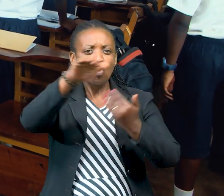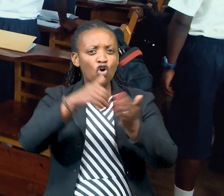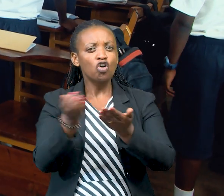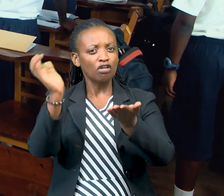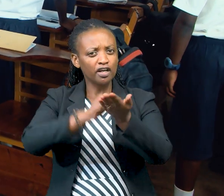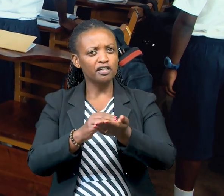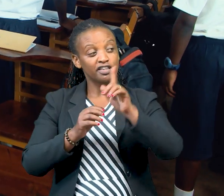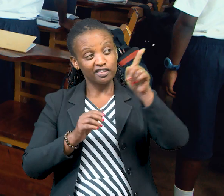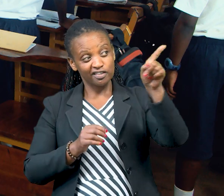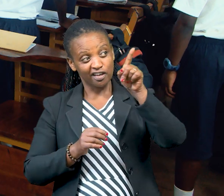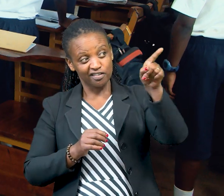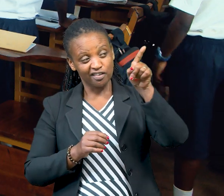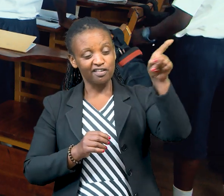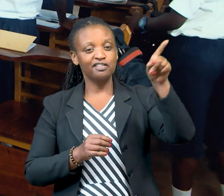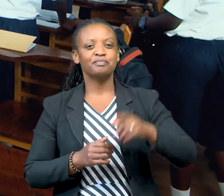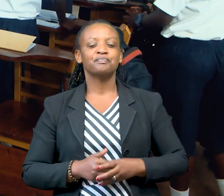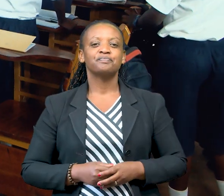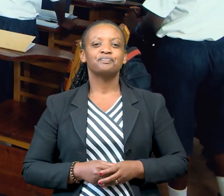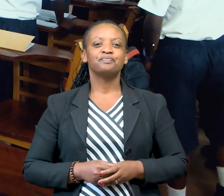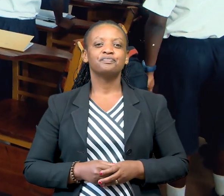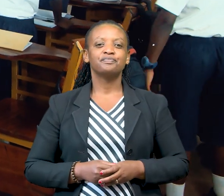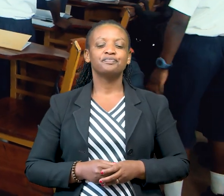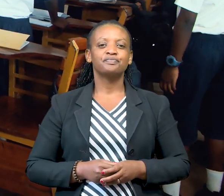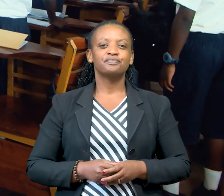Everybody, there.